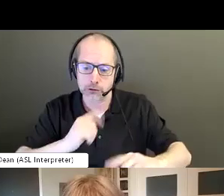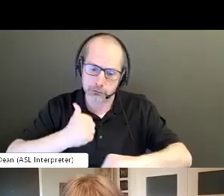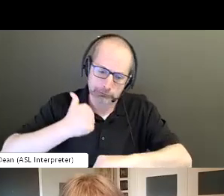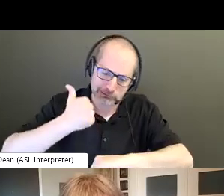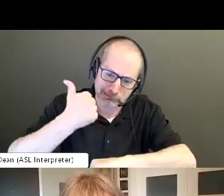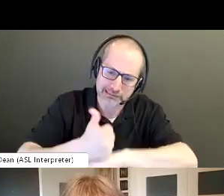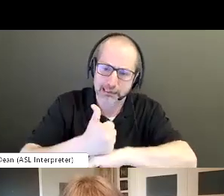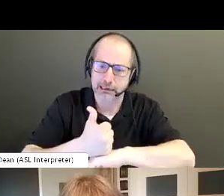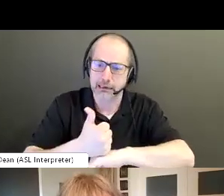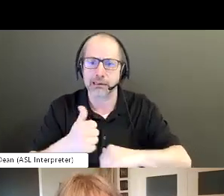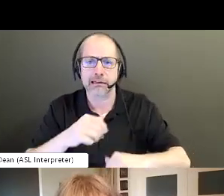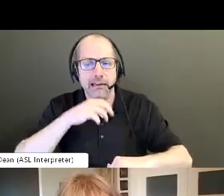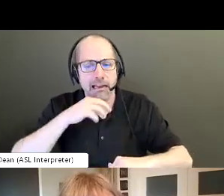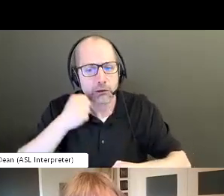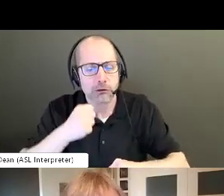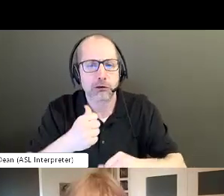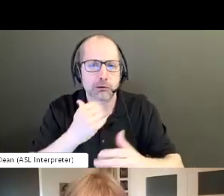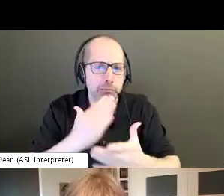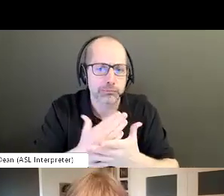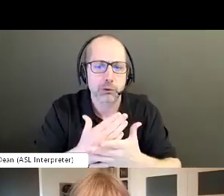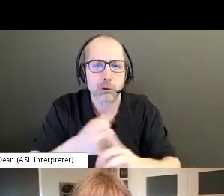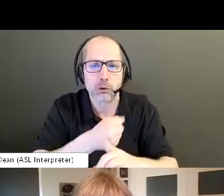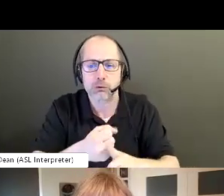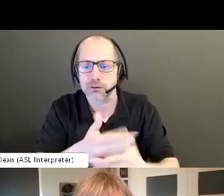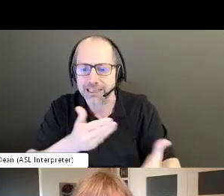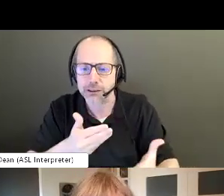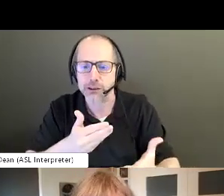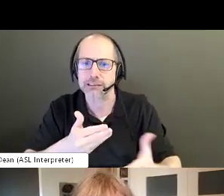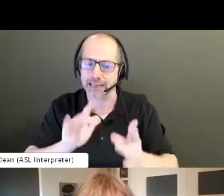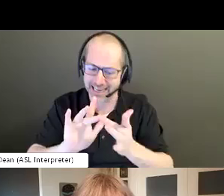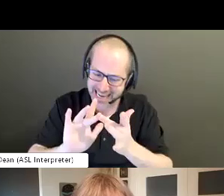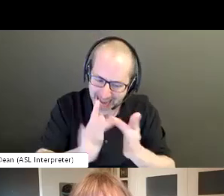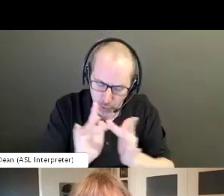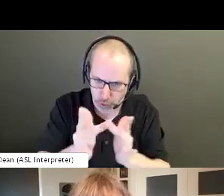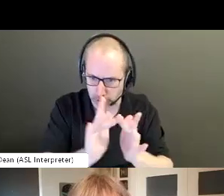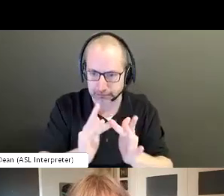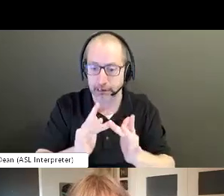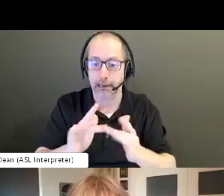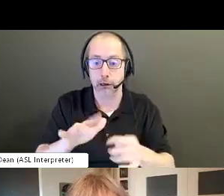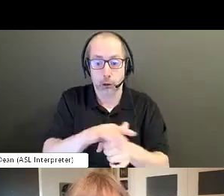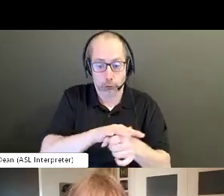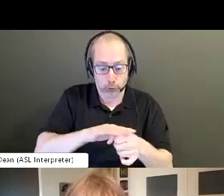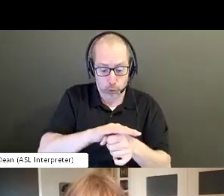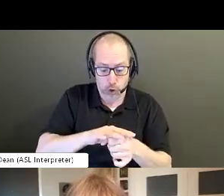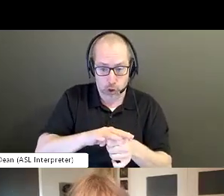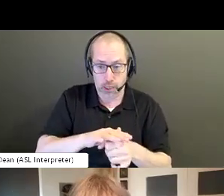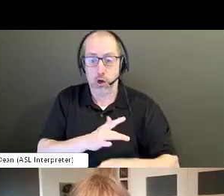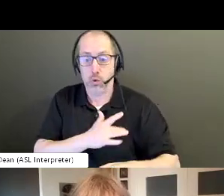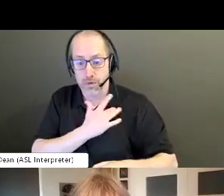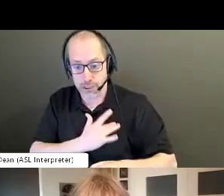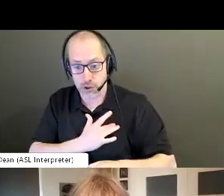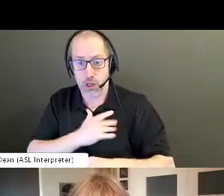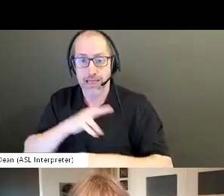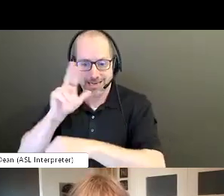prevention networks at local, regional, and national levels. This is the infrastructure that connects us,